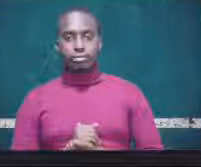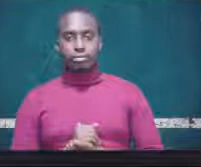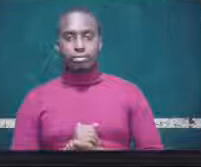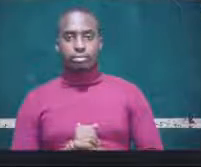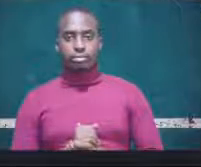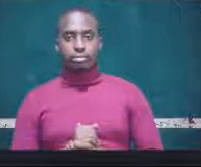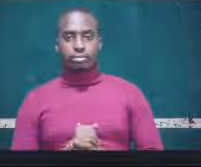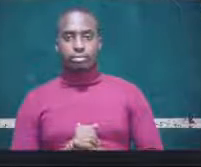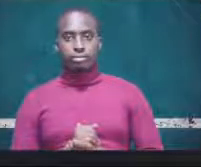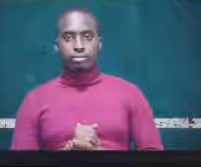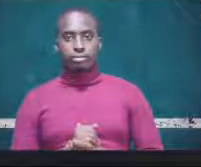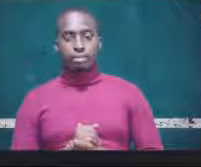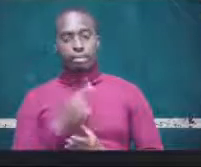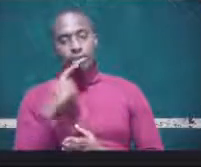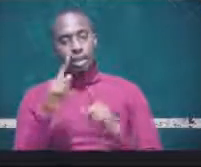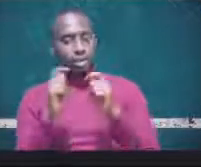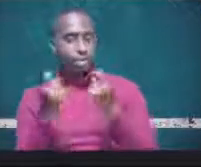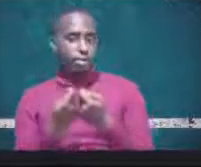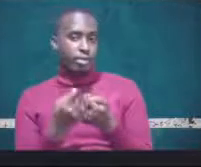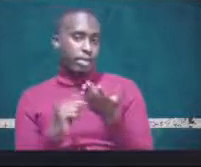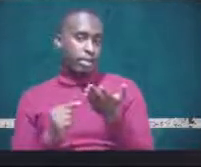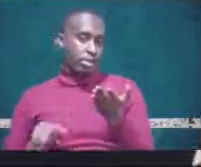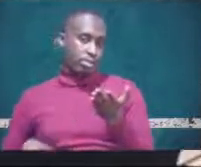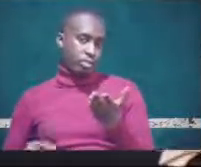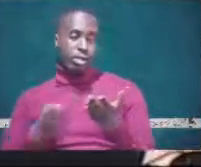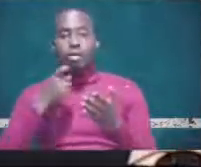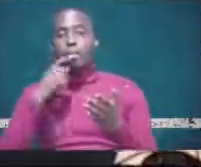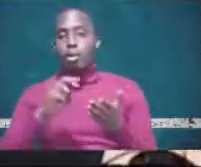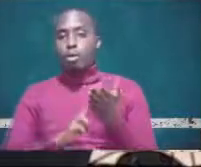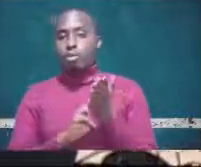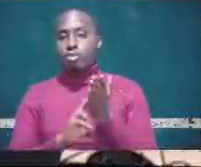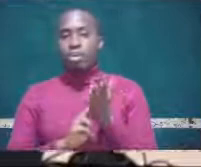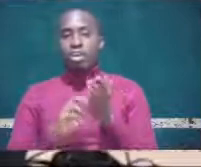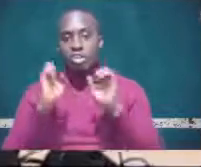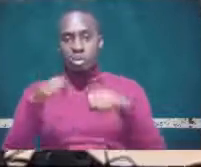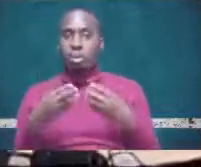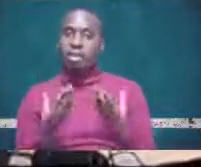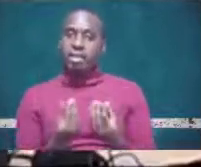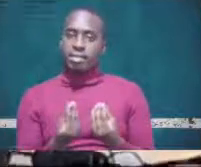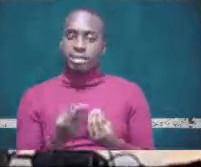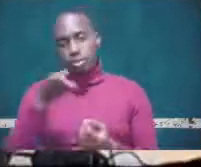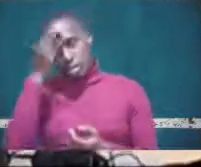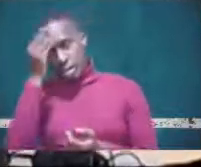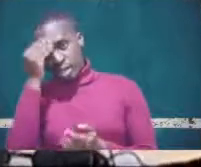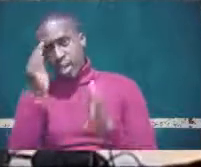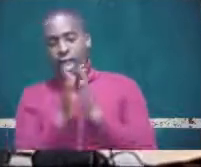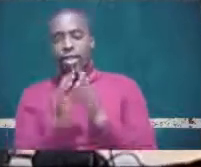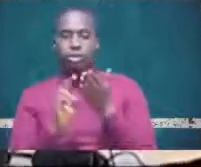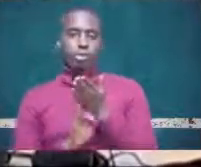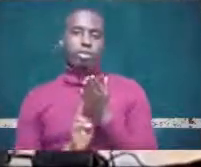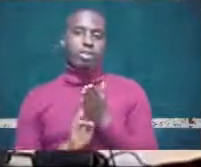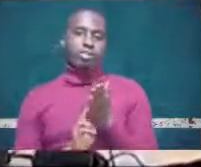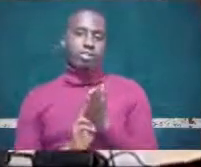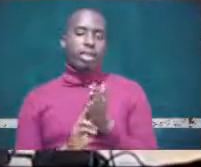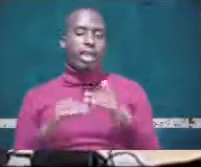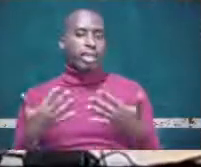Technological. So the type of technology to be used here should be easy to learn and adopt. So